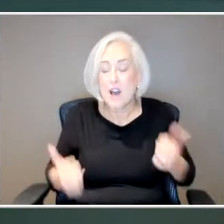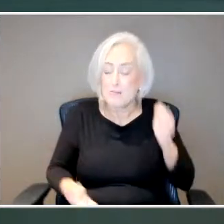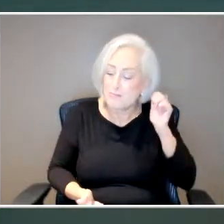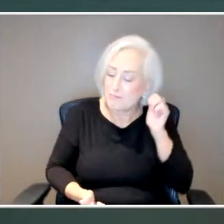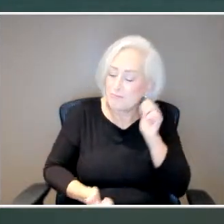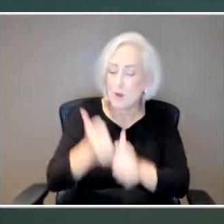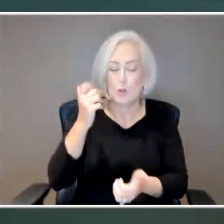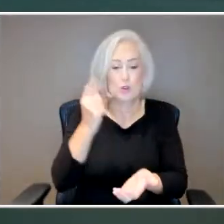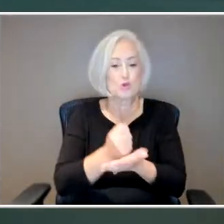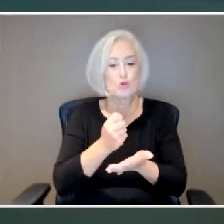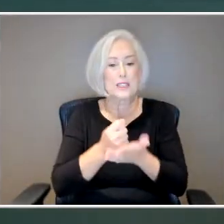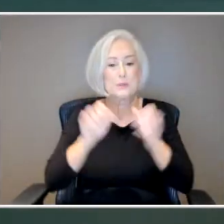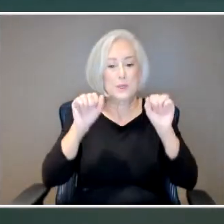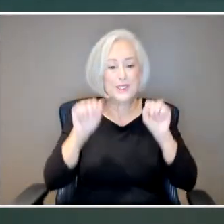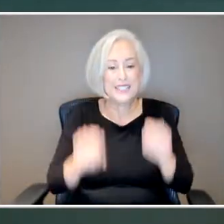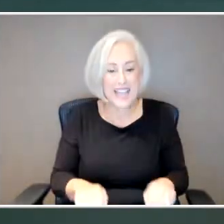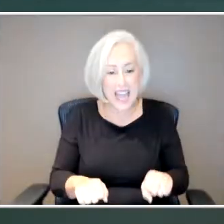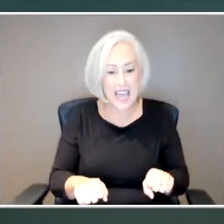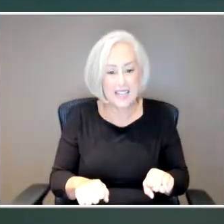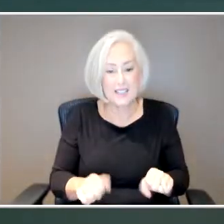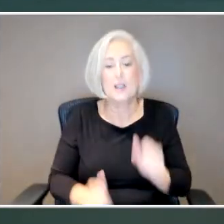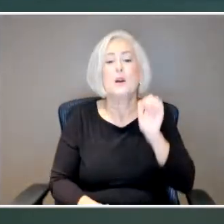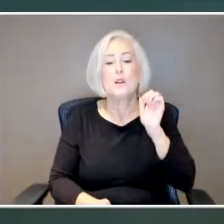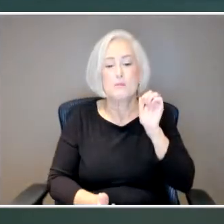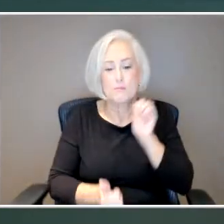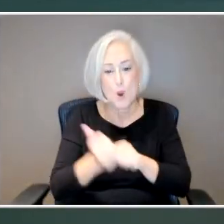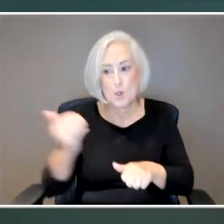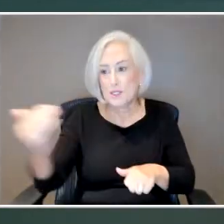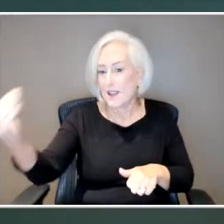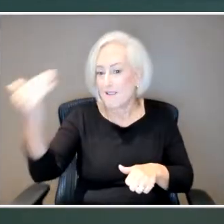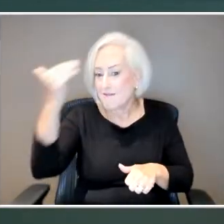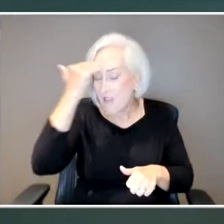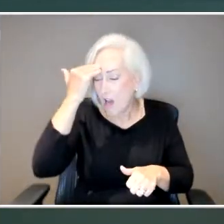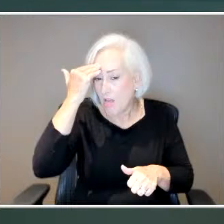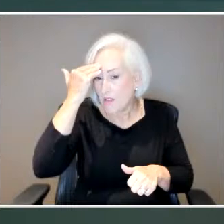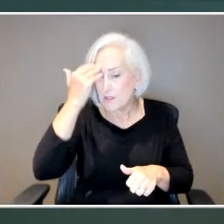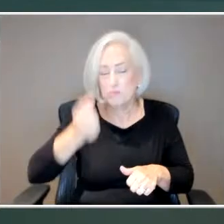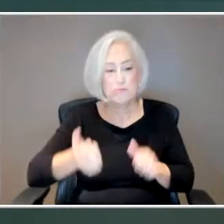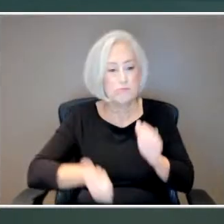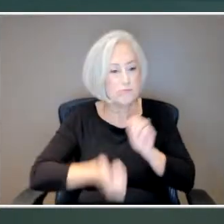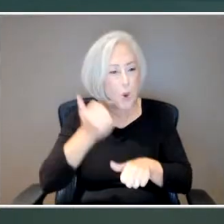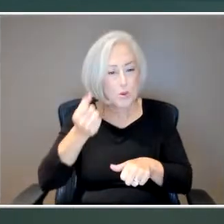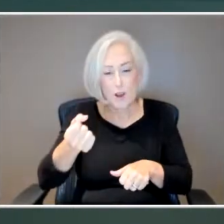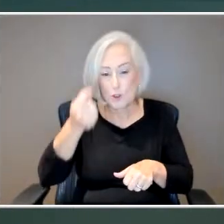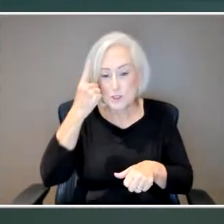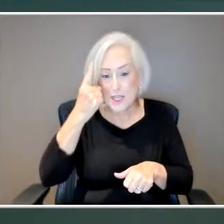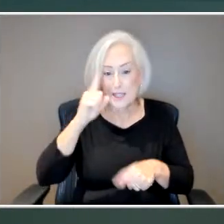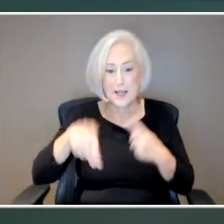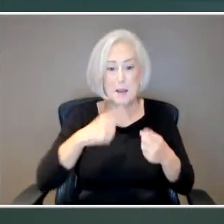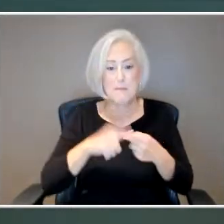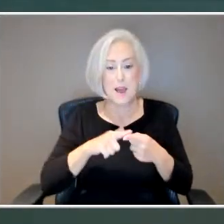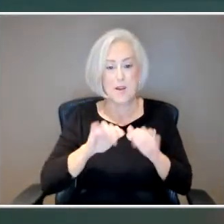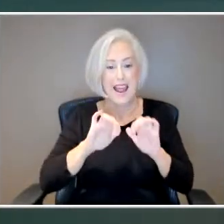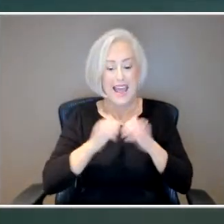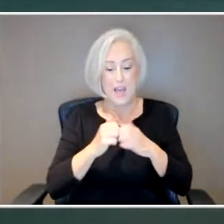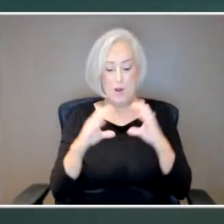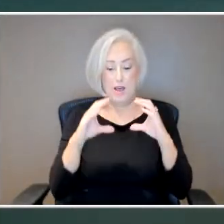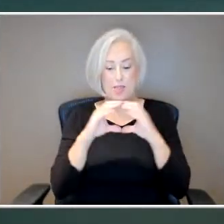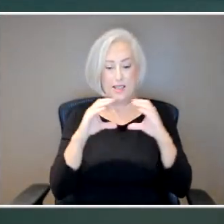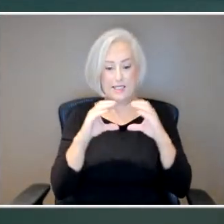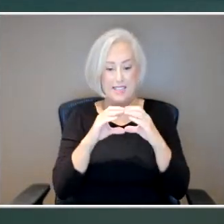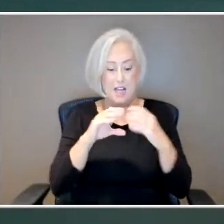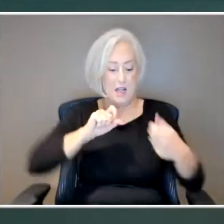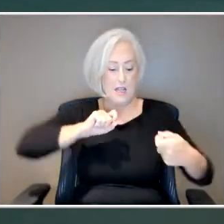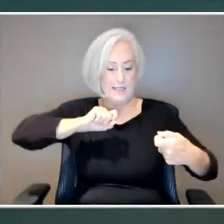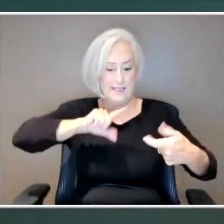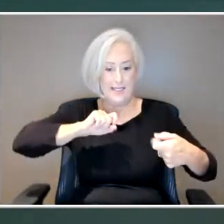cancer. We have the most knowledge and comprehensive understanding about the cell signaling pathways that are active in this